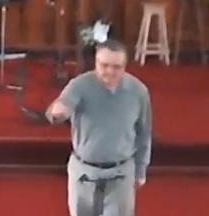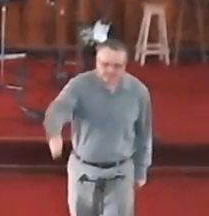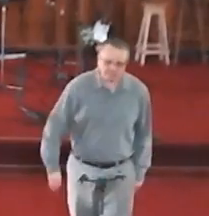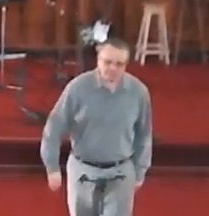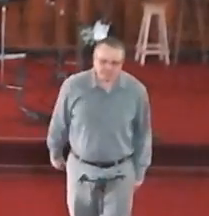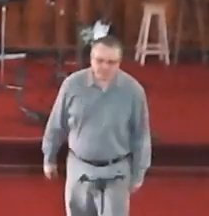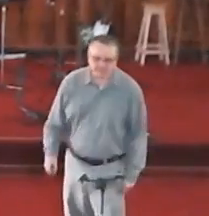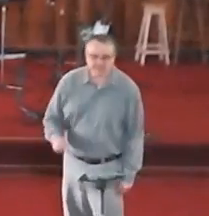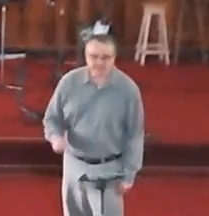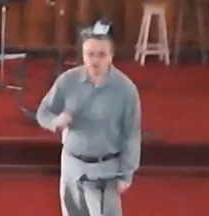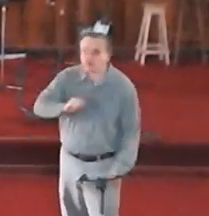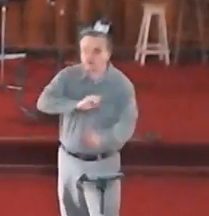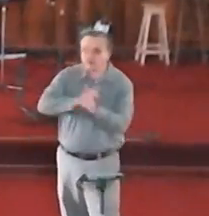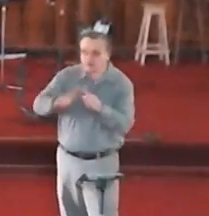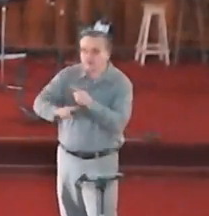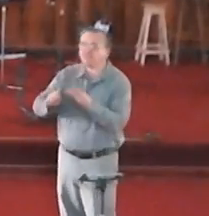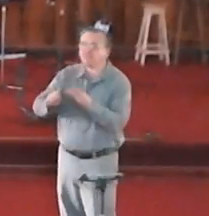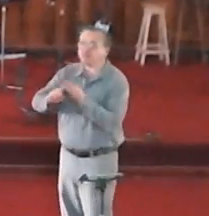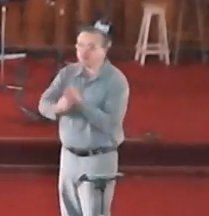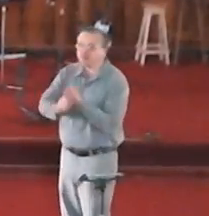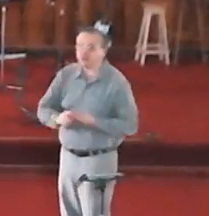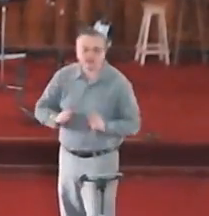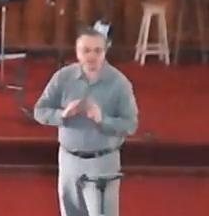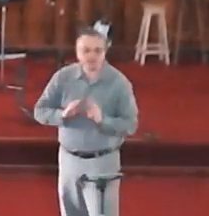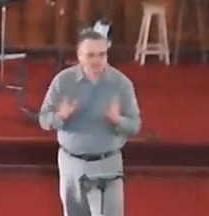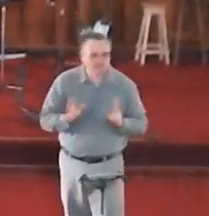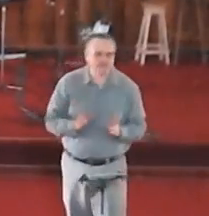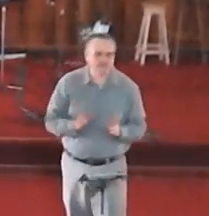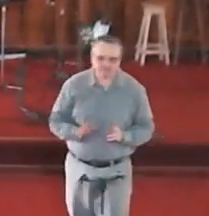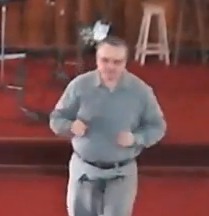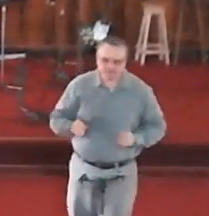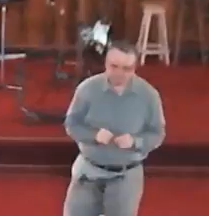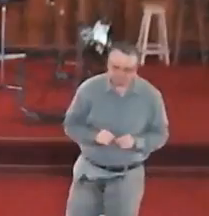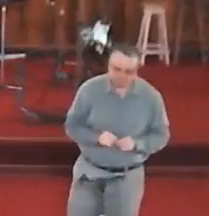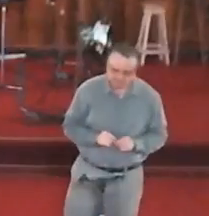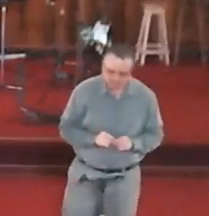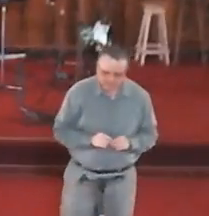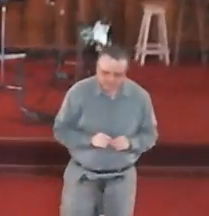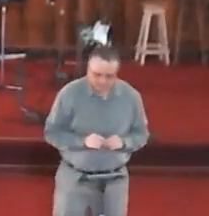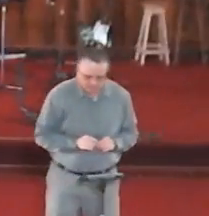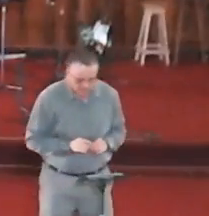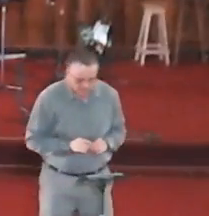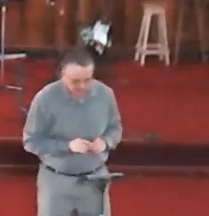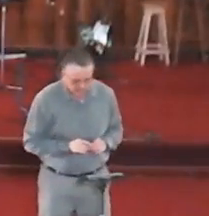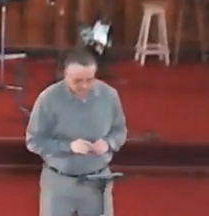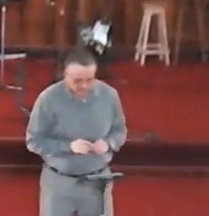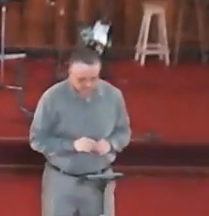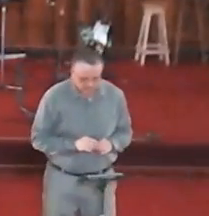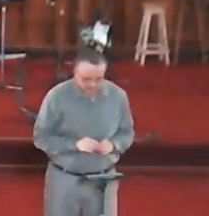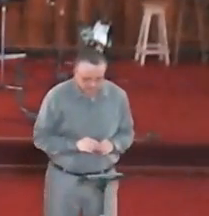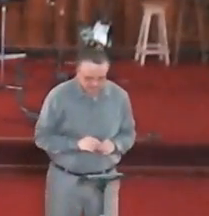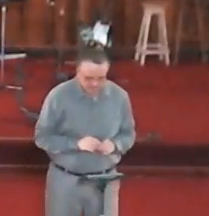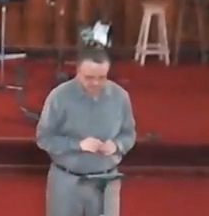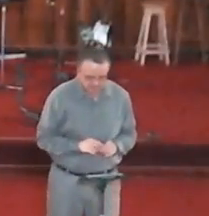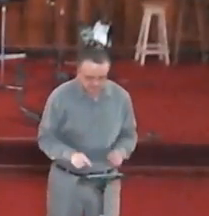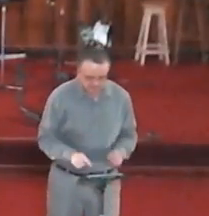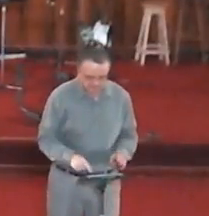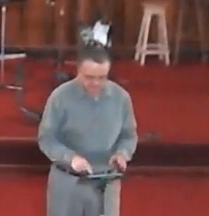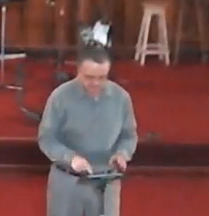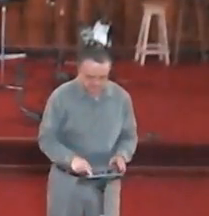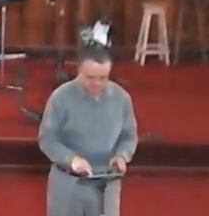la casa de una persona y no comió ni bebió agua por 3 días. So we read on and see that Saul recognized God and